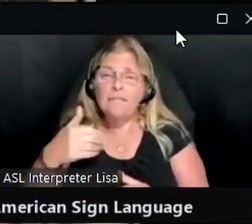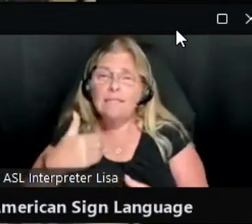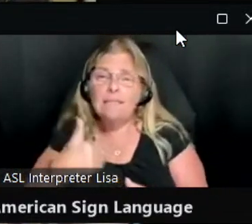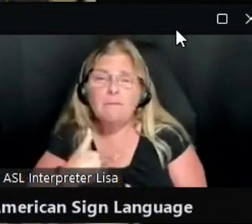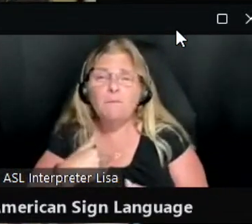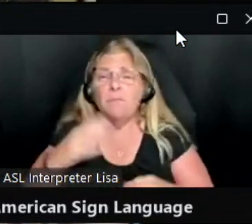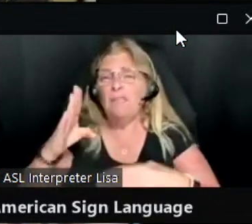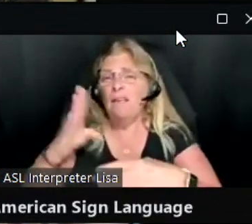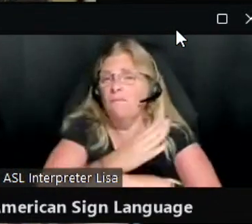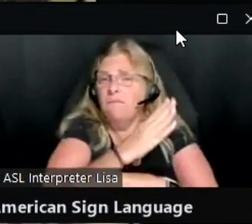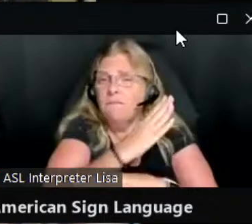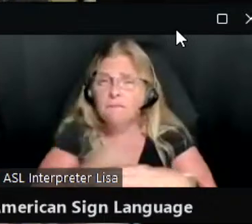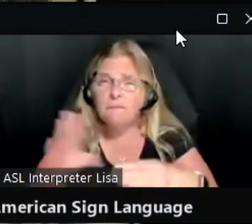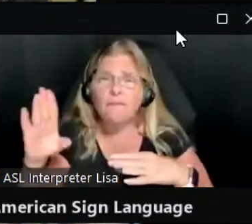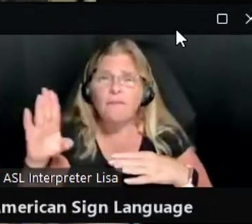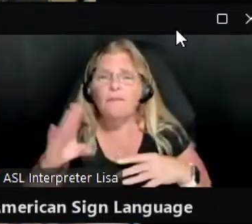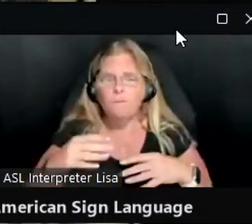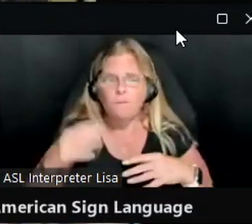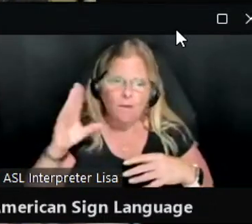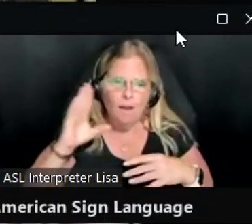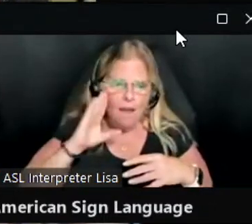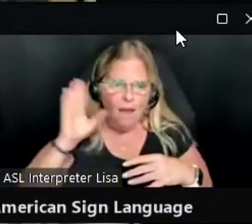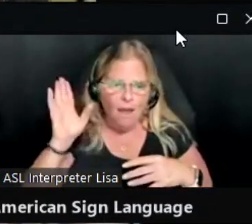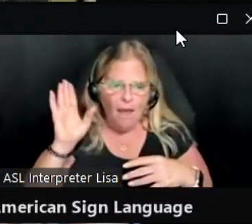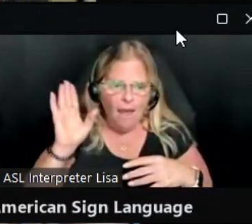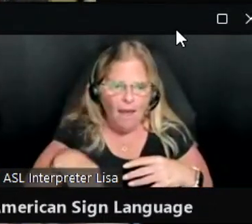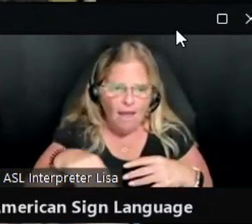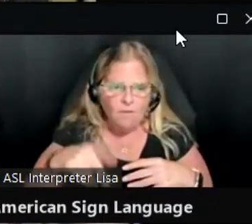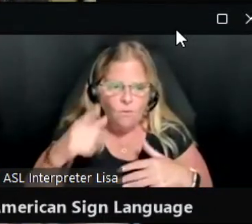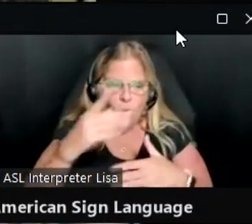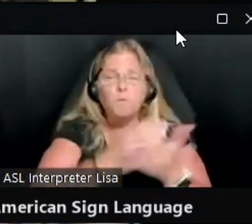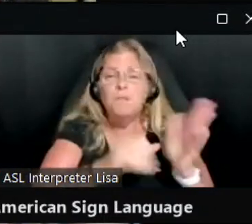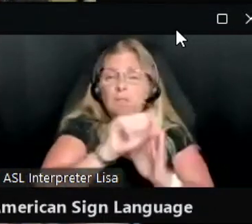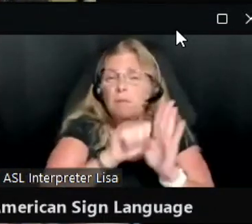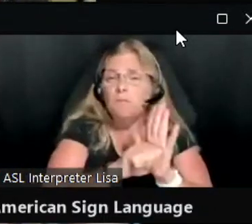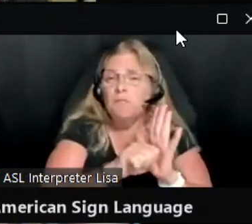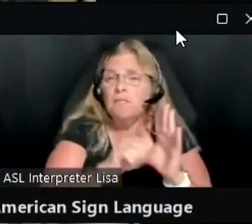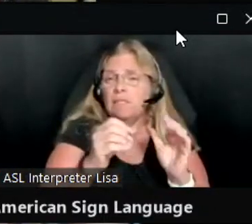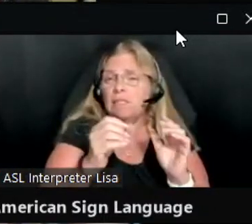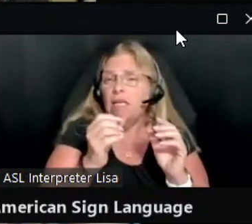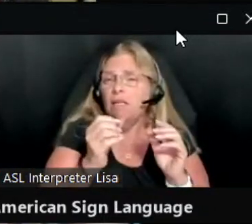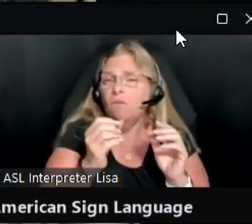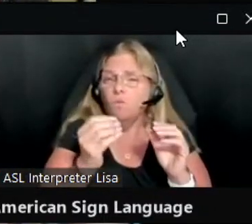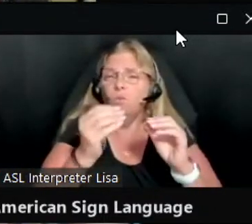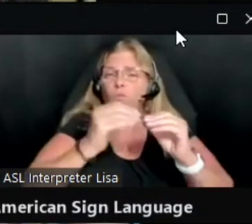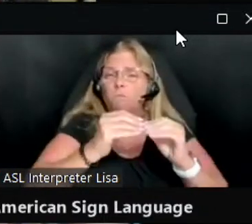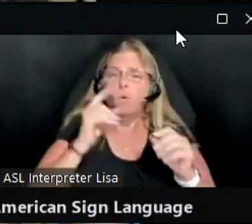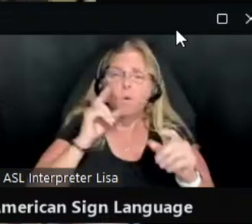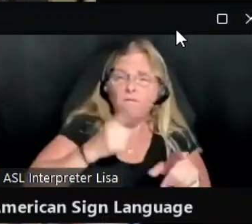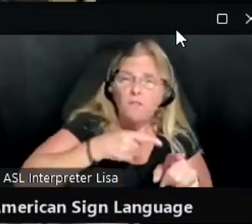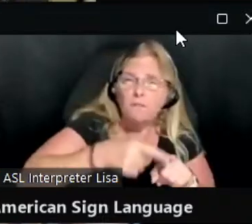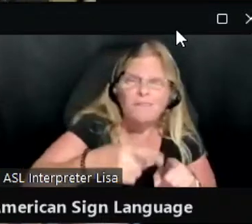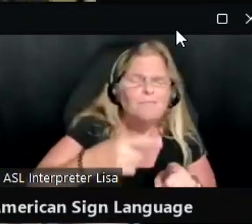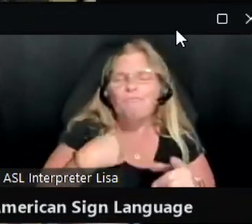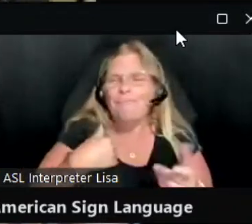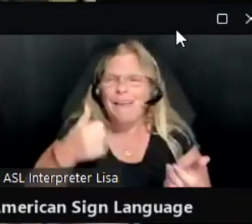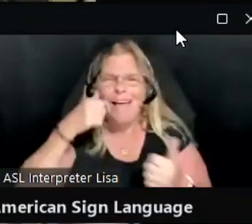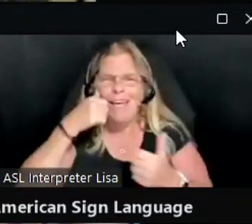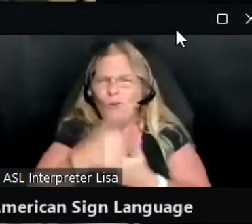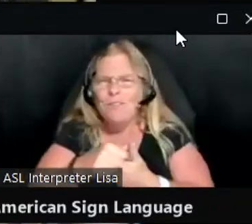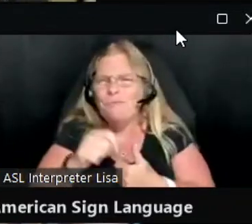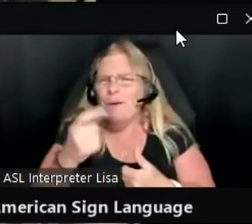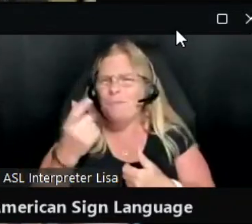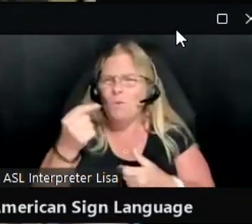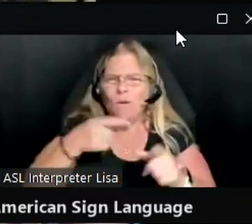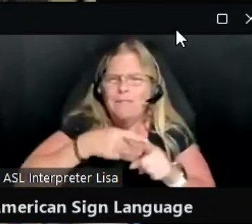than Maryland. I forget exactly what a specialized certifications are required, but when I looked it up a long time